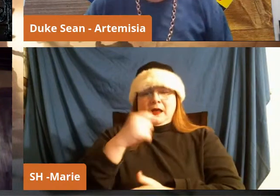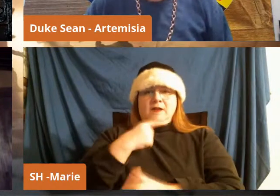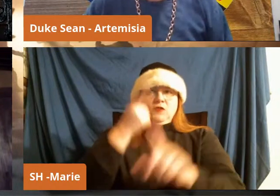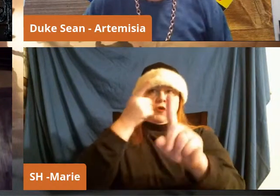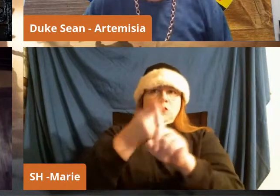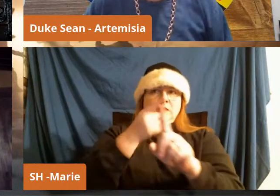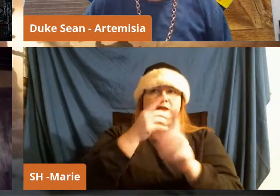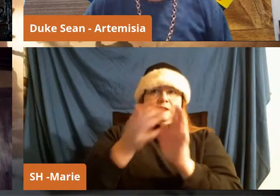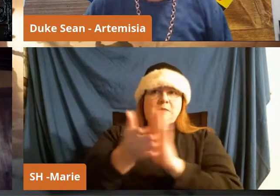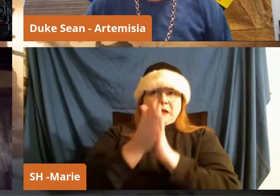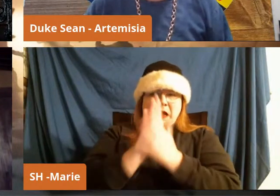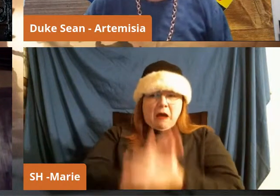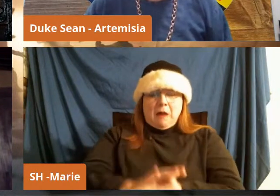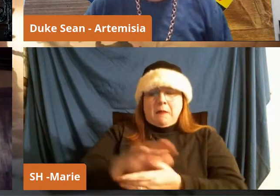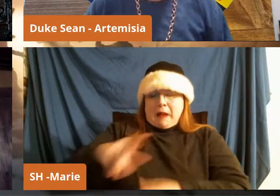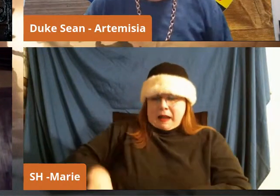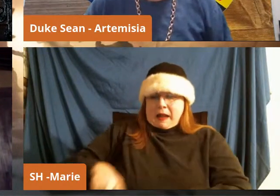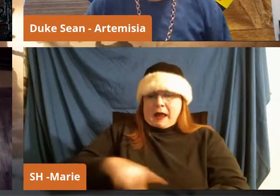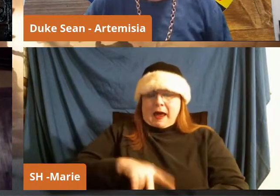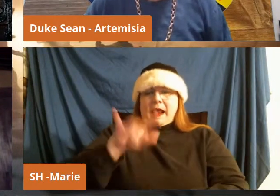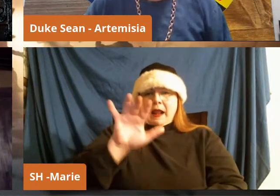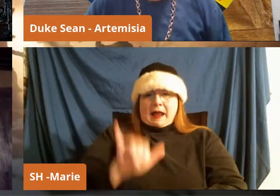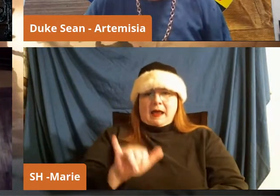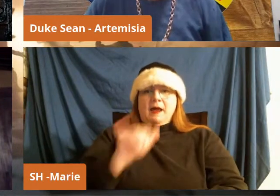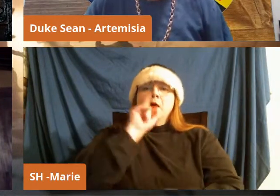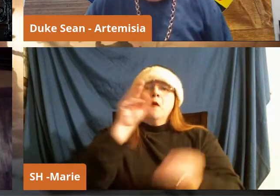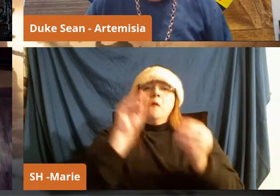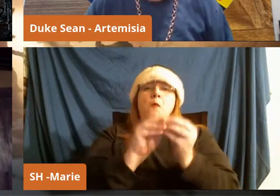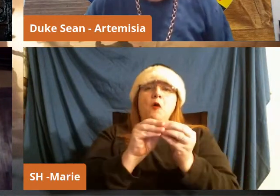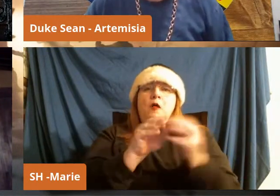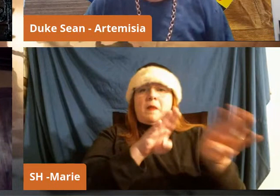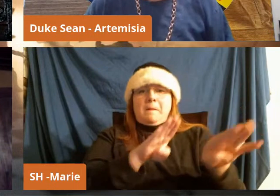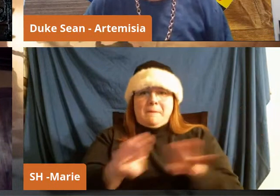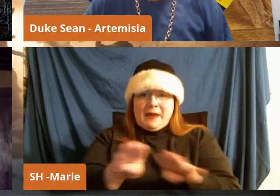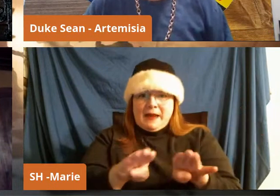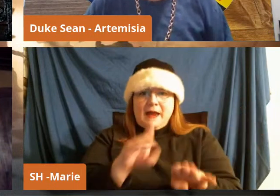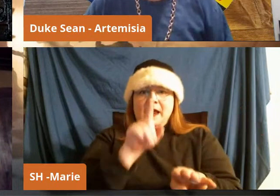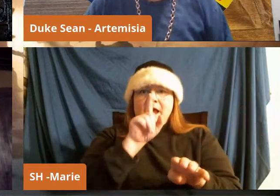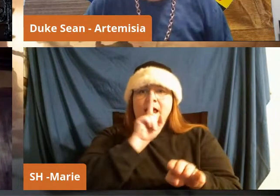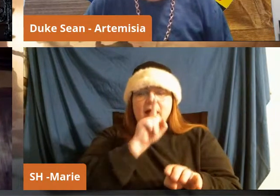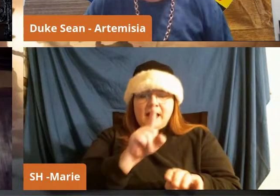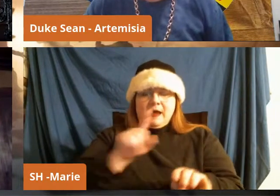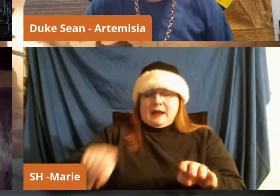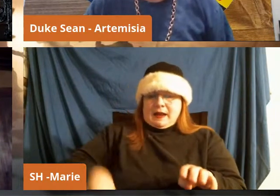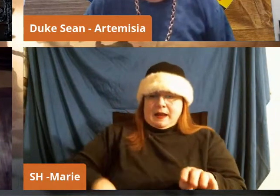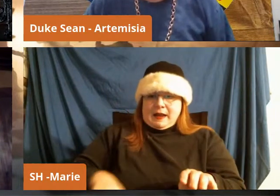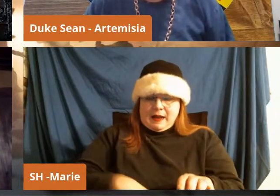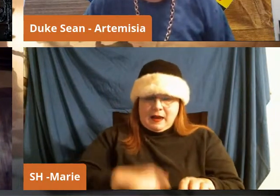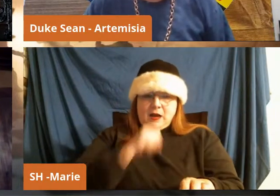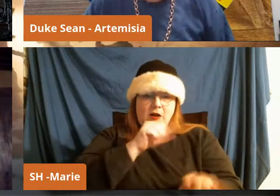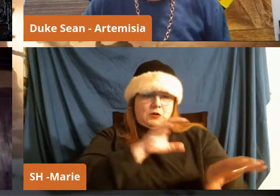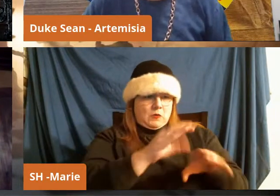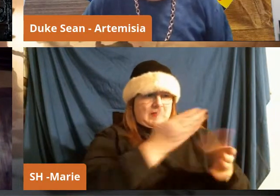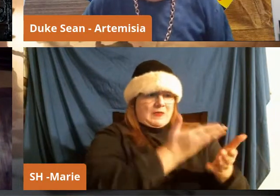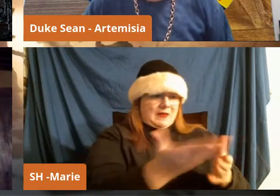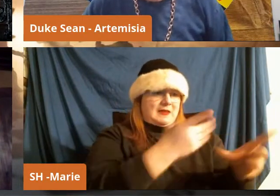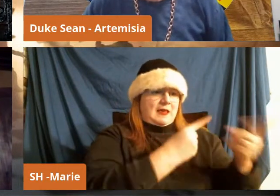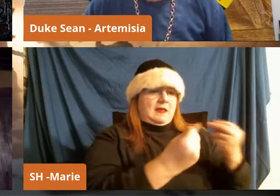be knightly, and more again to more the being a knight rather than just doing the things that knights